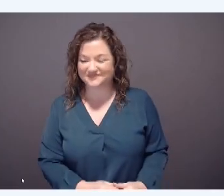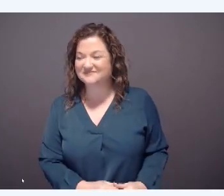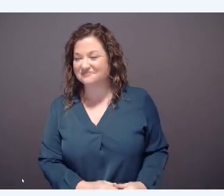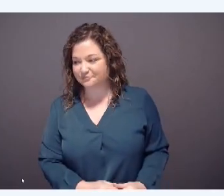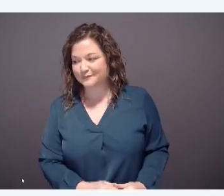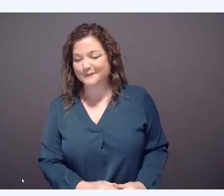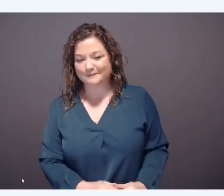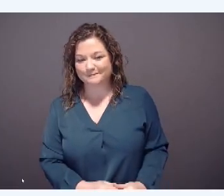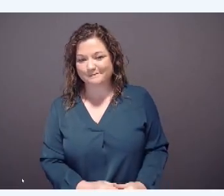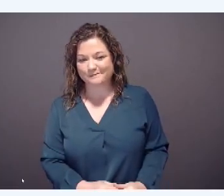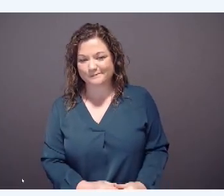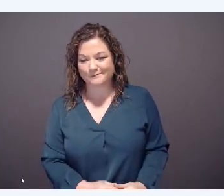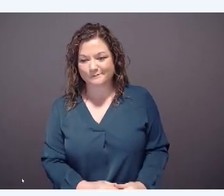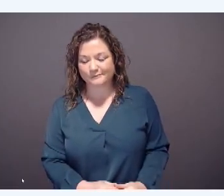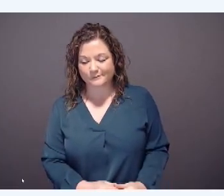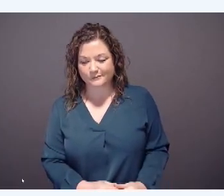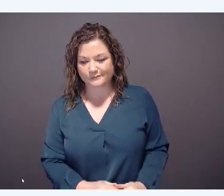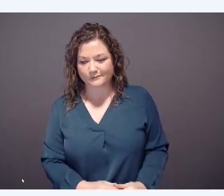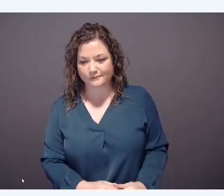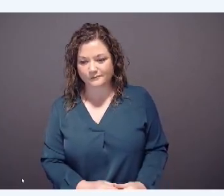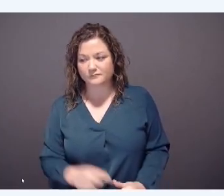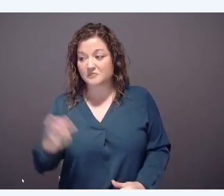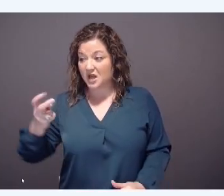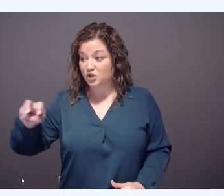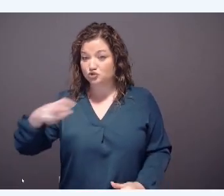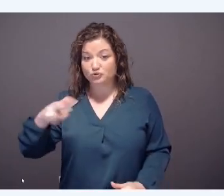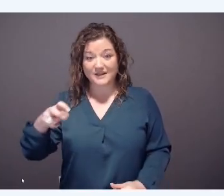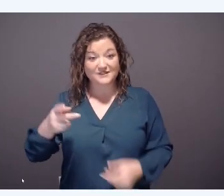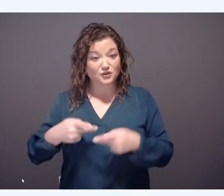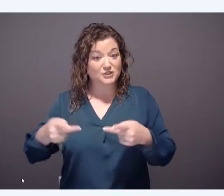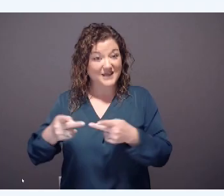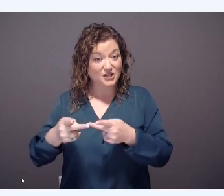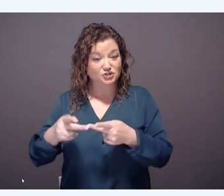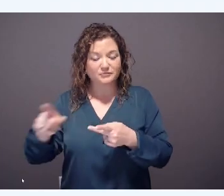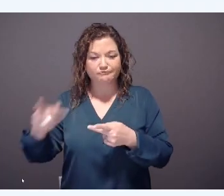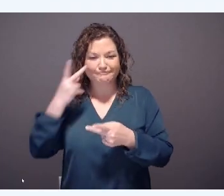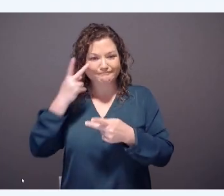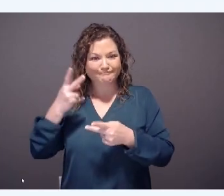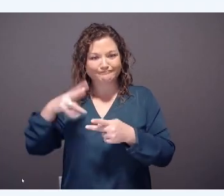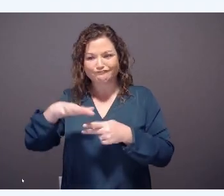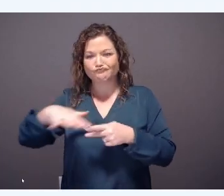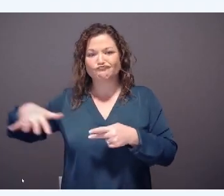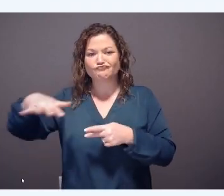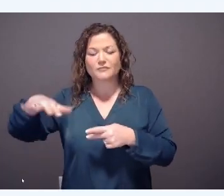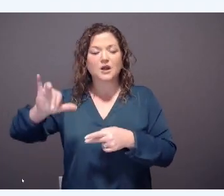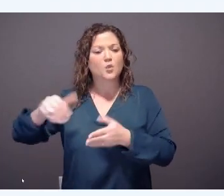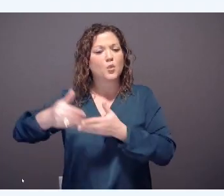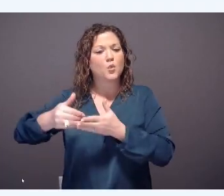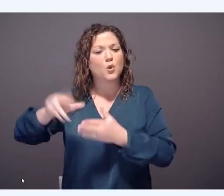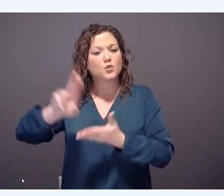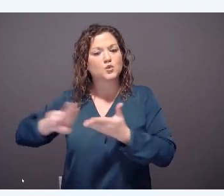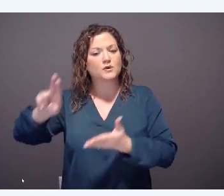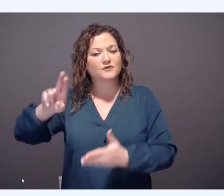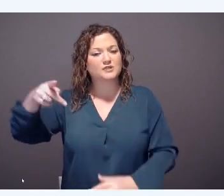All right, transfer station. This is the site view. This is off of University Parks, FM